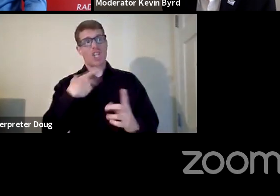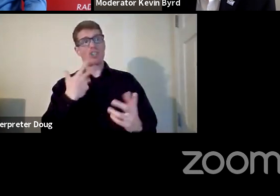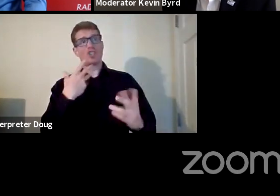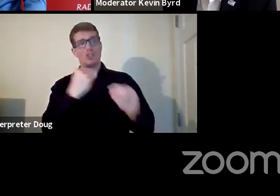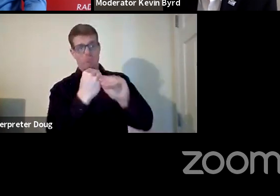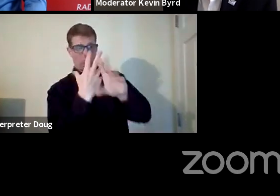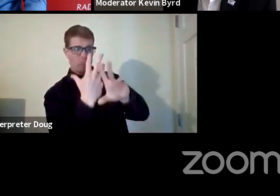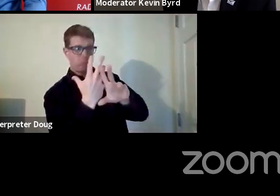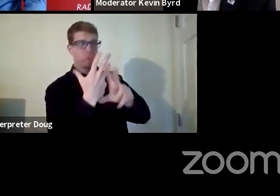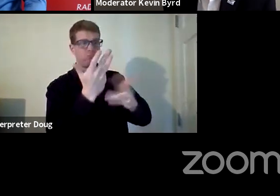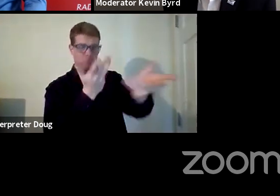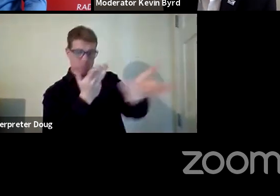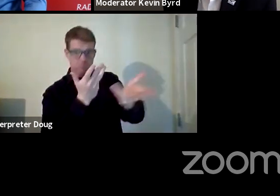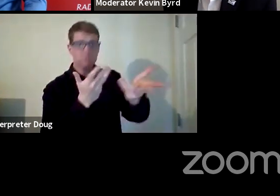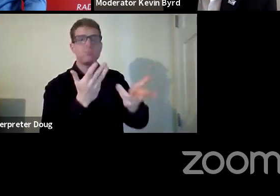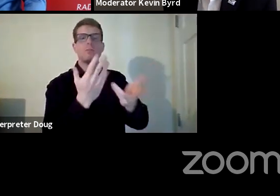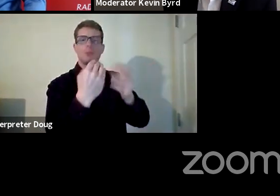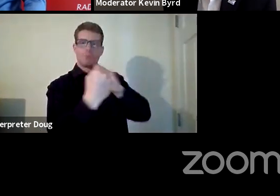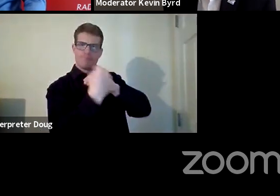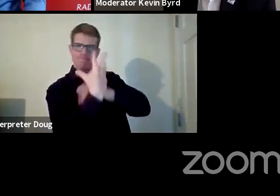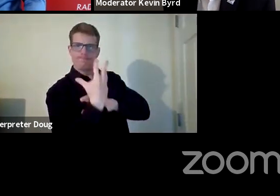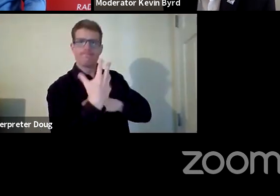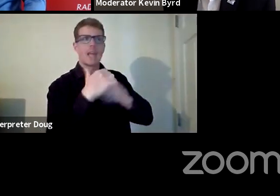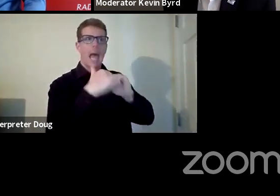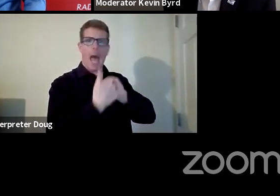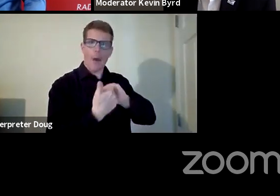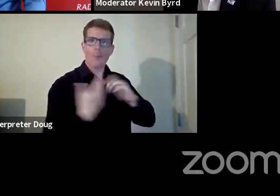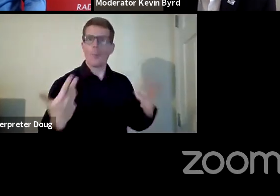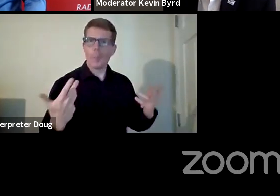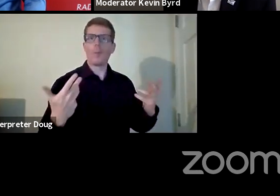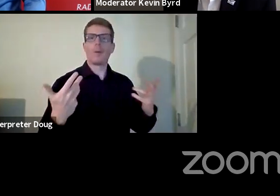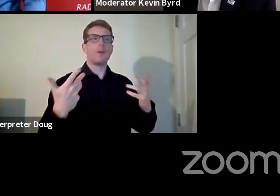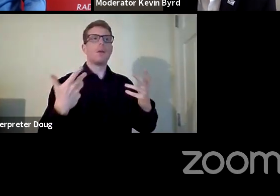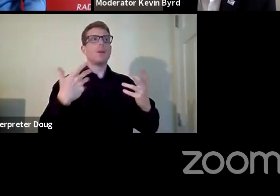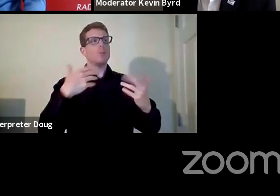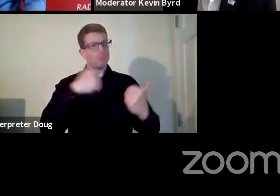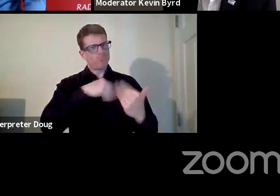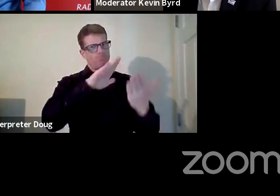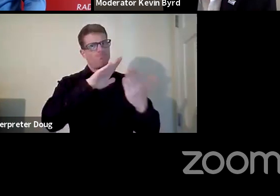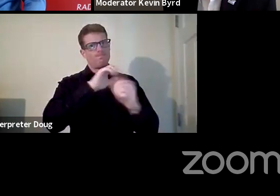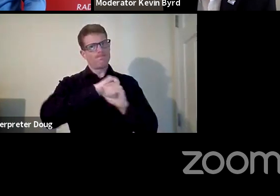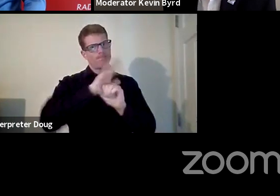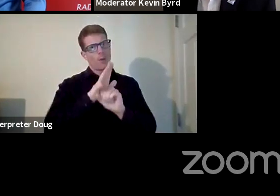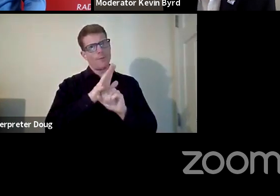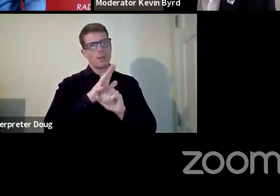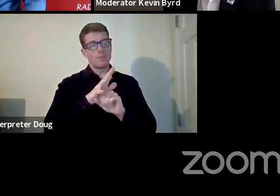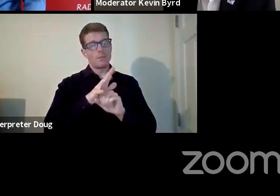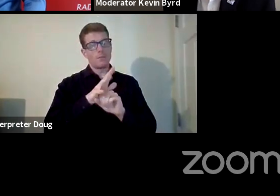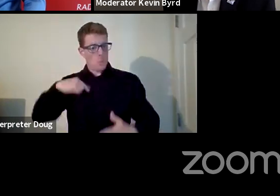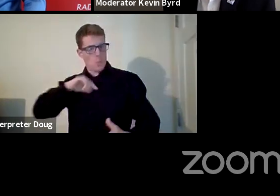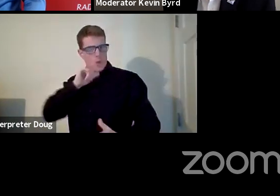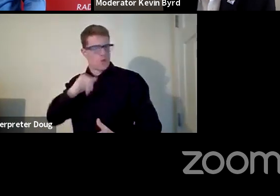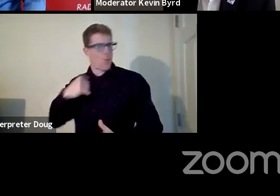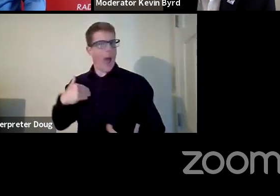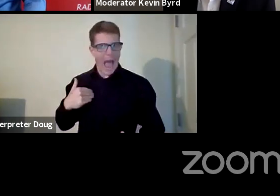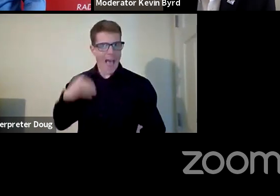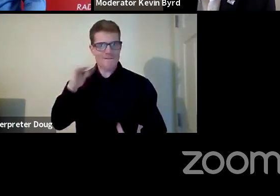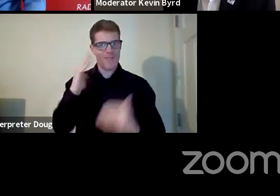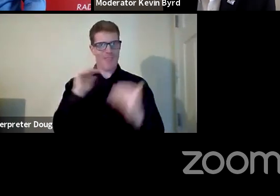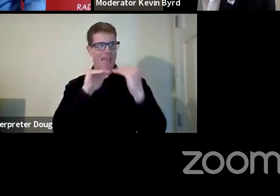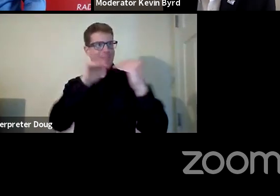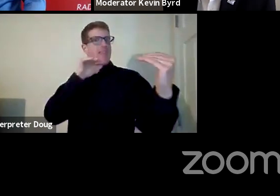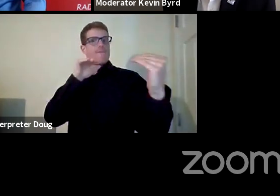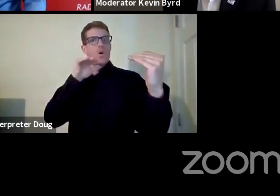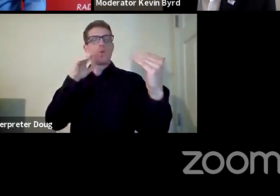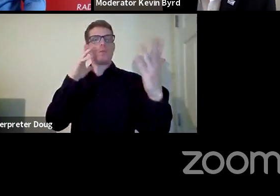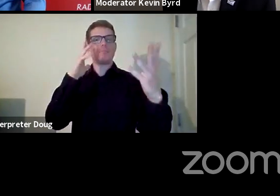with us to advise us because, you know, we don't have that level of expertise on our campus. But beyond that, our own